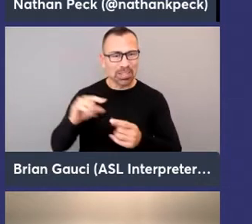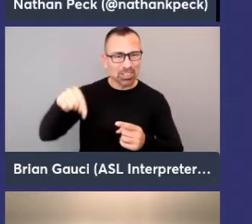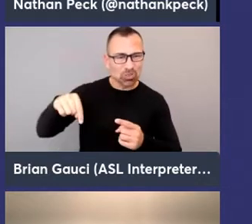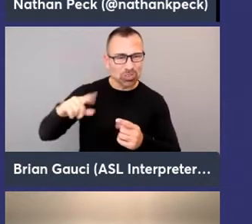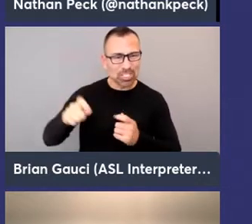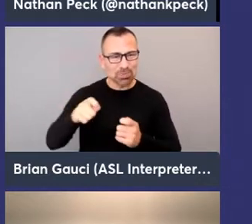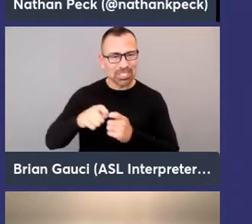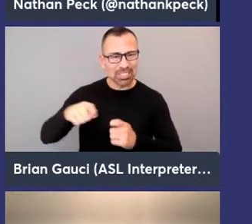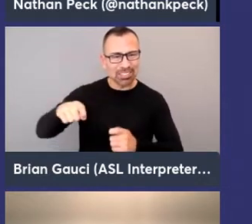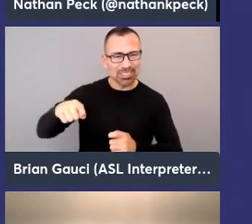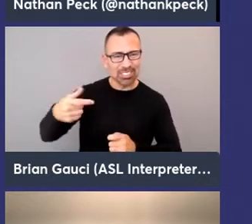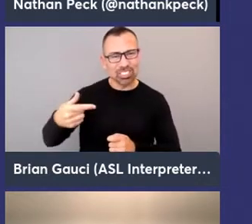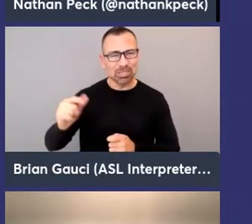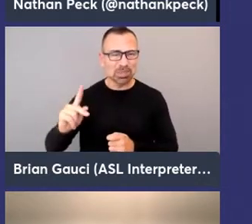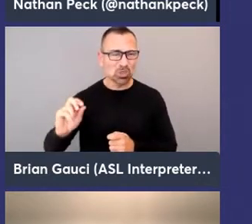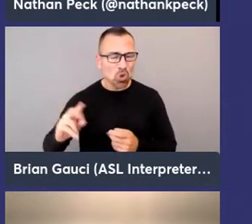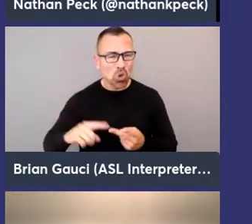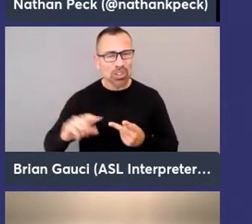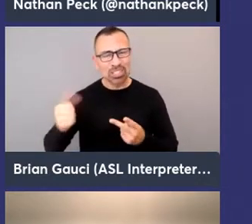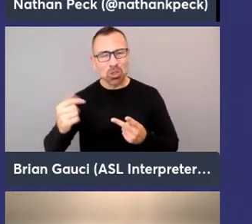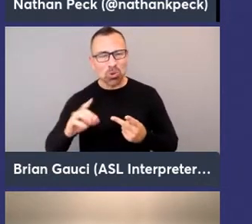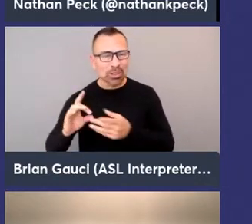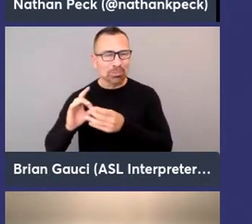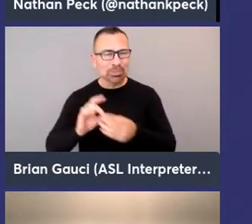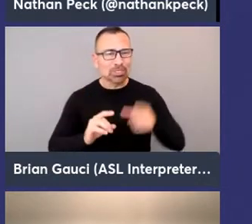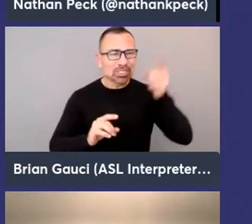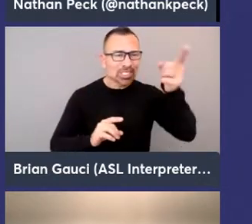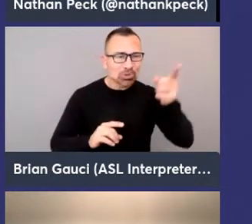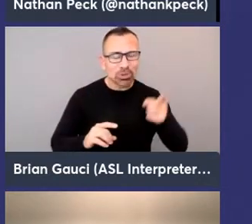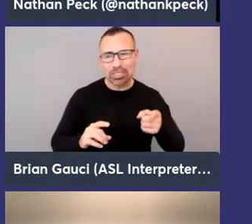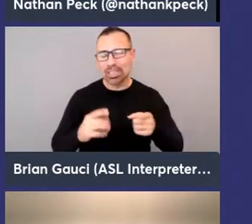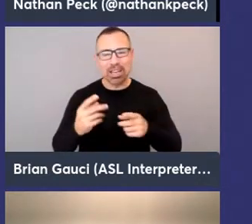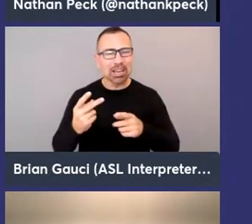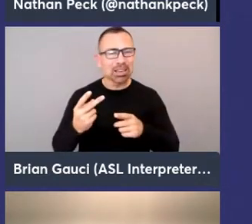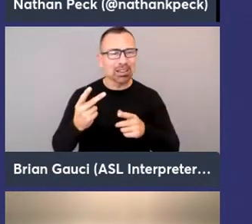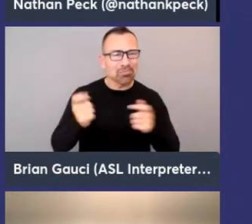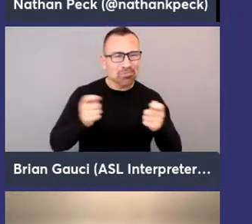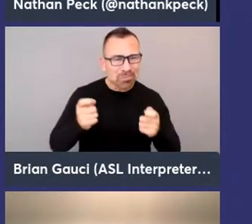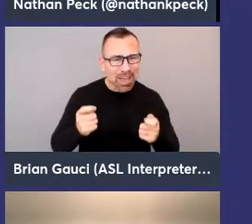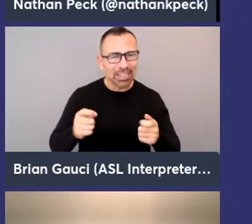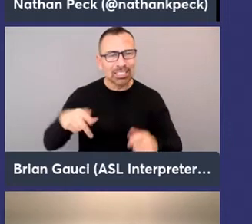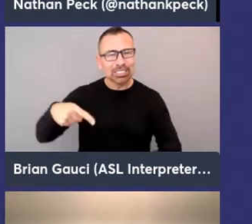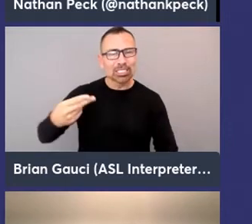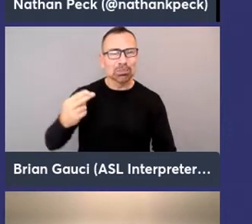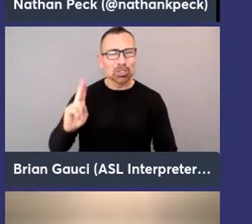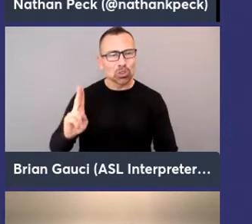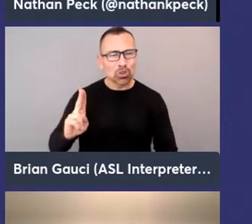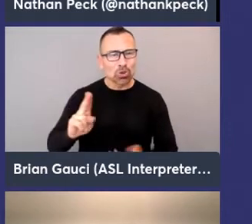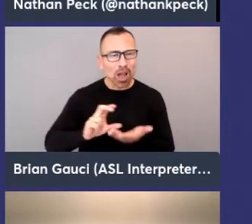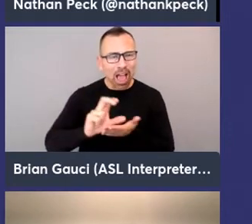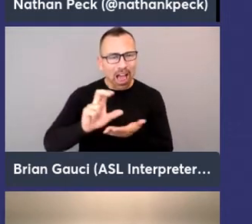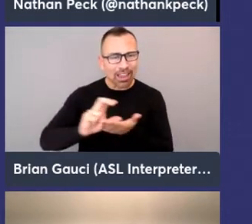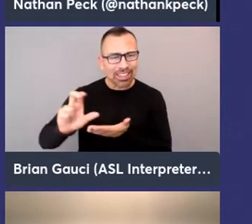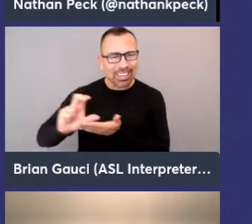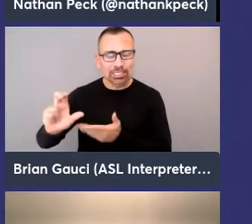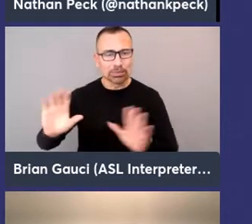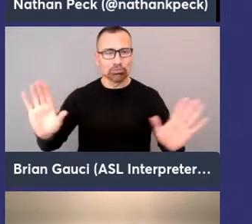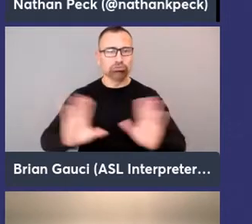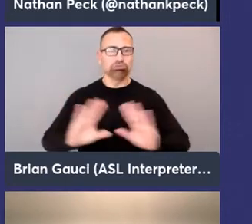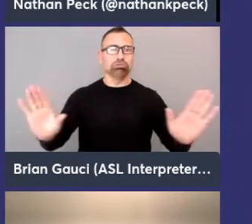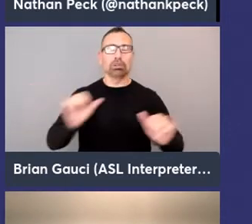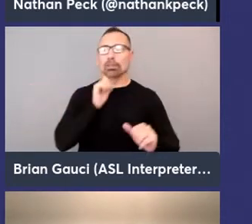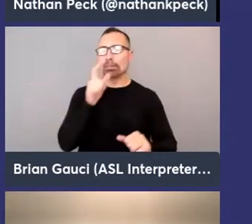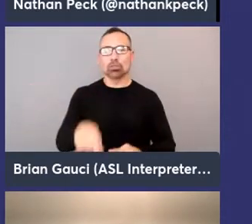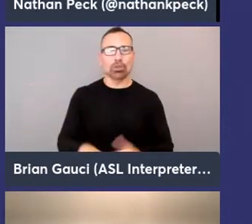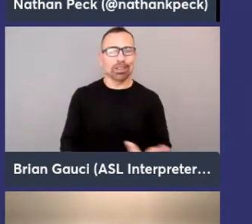I'm going to pin this one, and manage allocating GPU cores to particular models and processes. Yep. And I